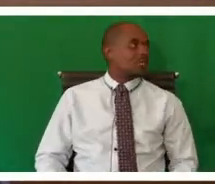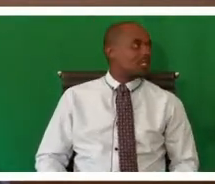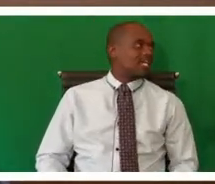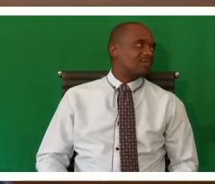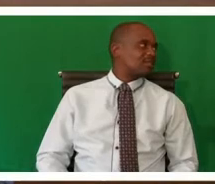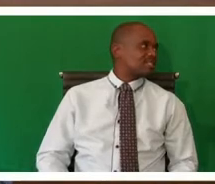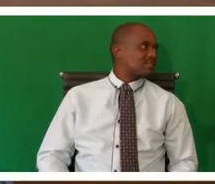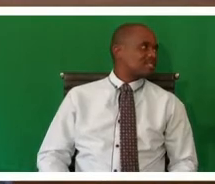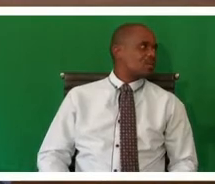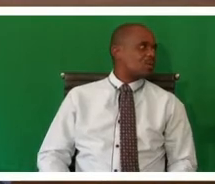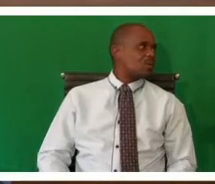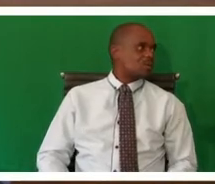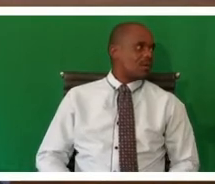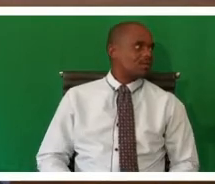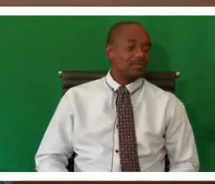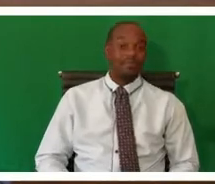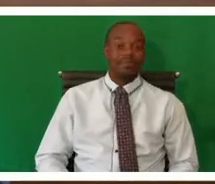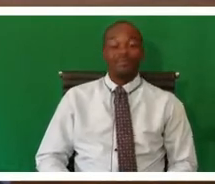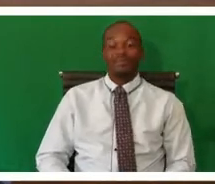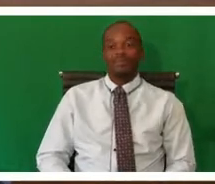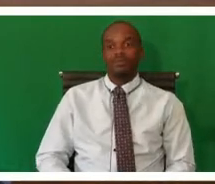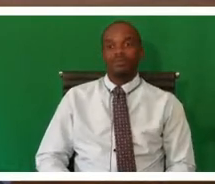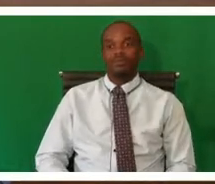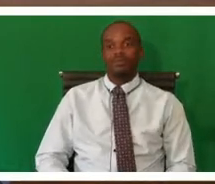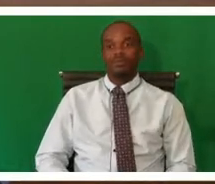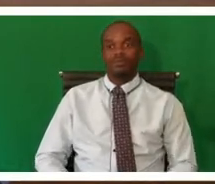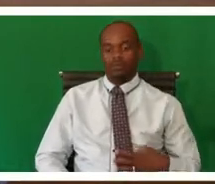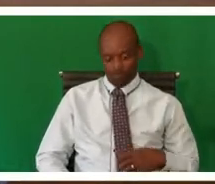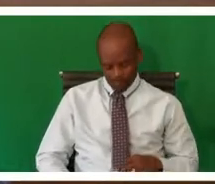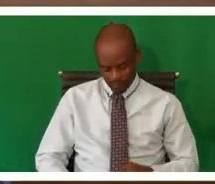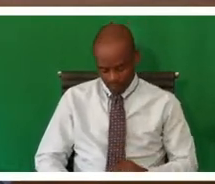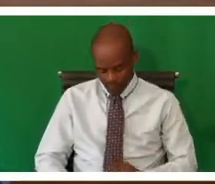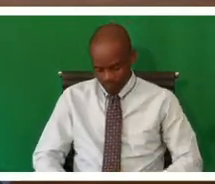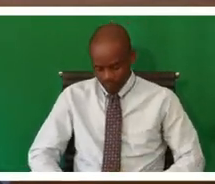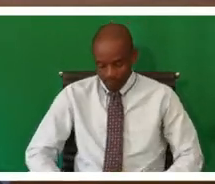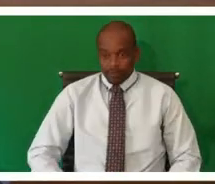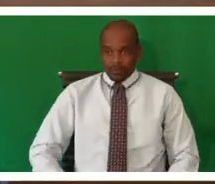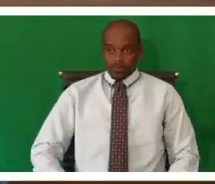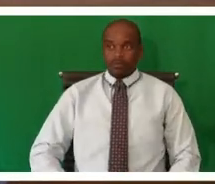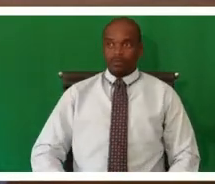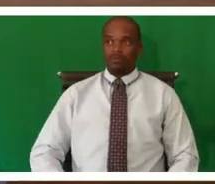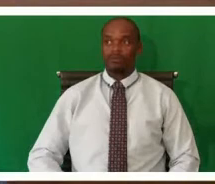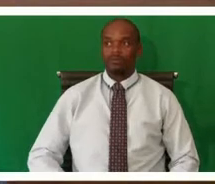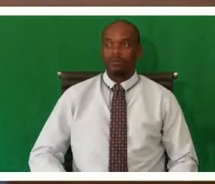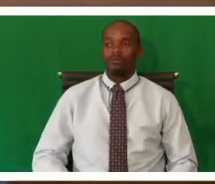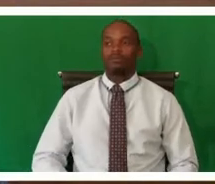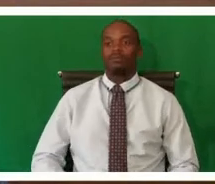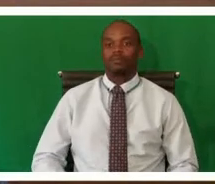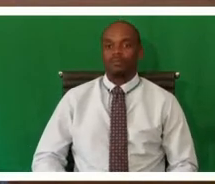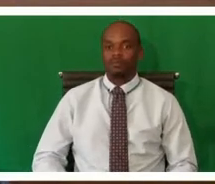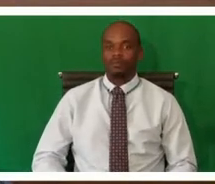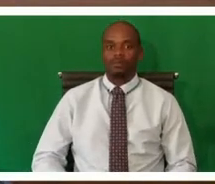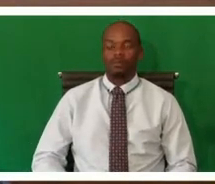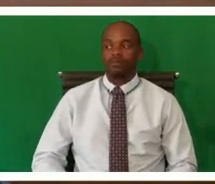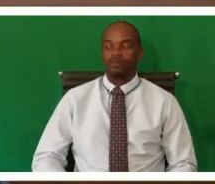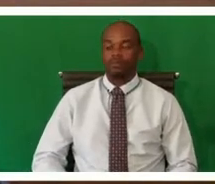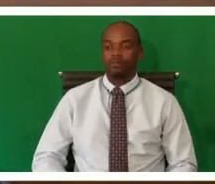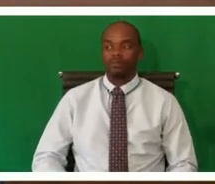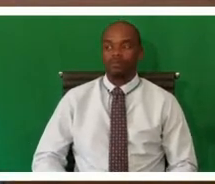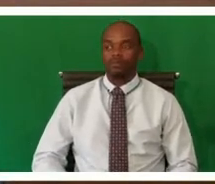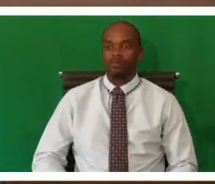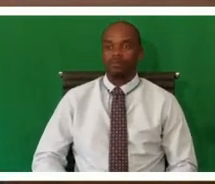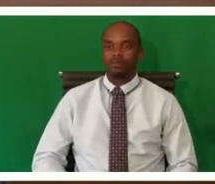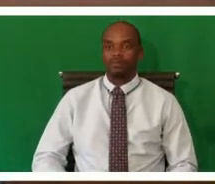shebile batho ba na le lerato not just anyone else batlang ho sebetsa ka diplase re fana jwale ka